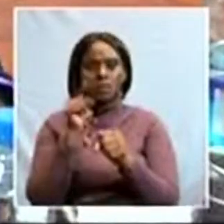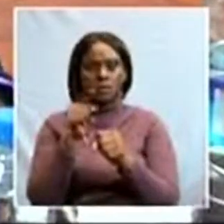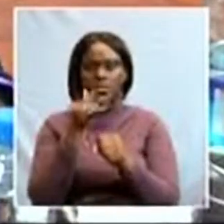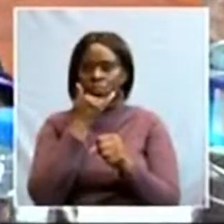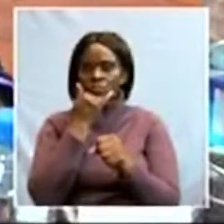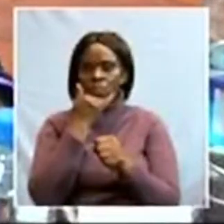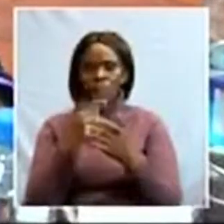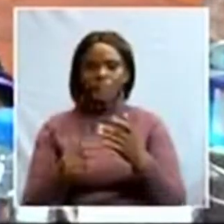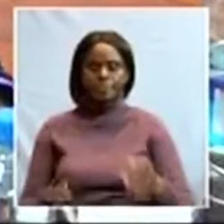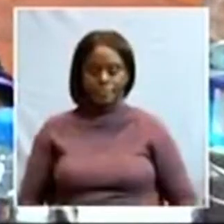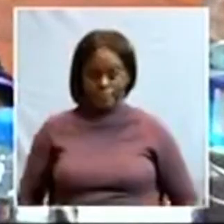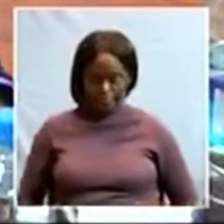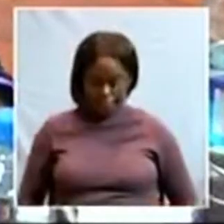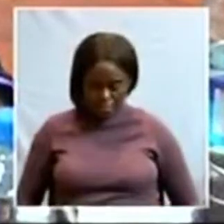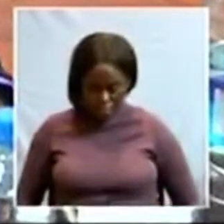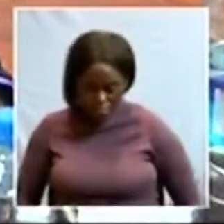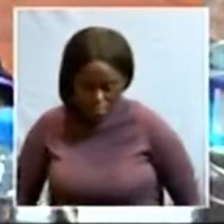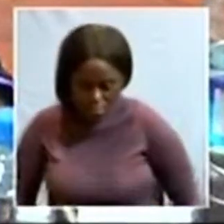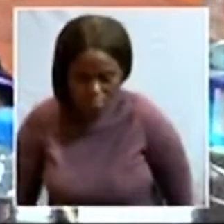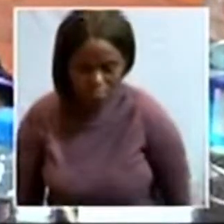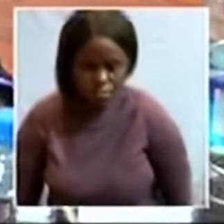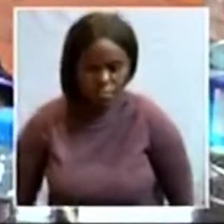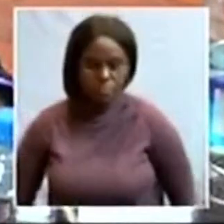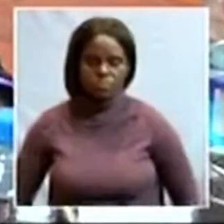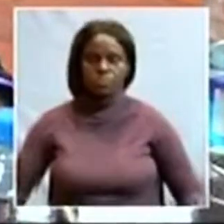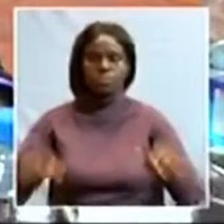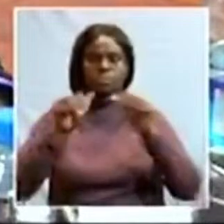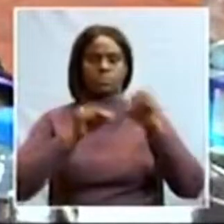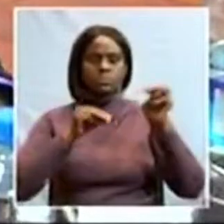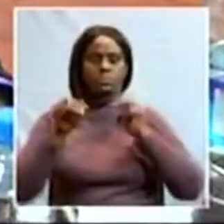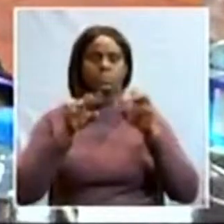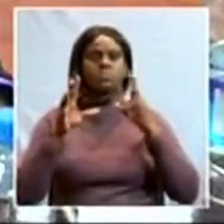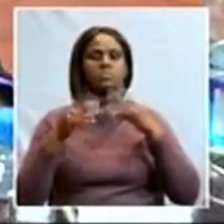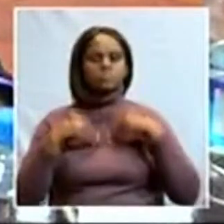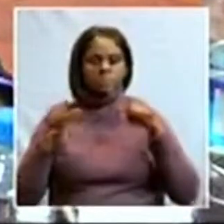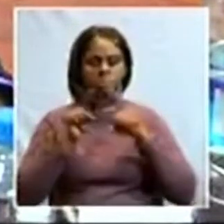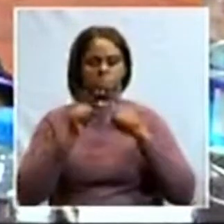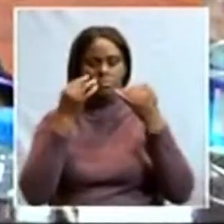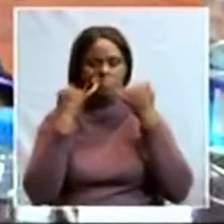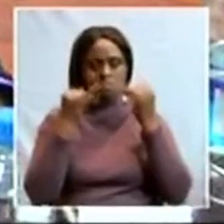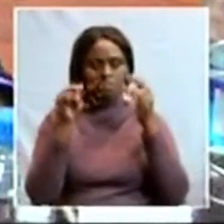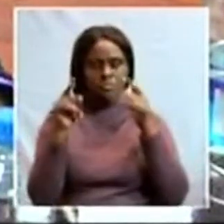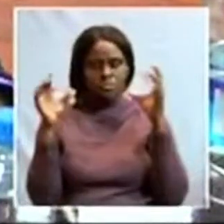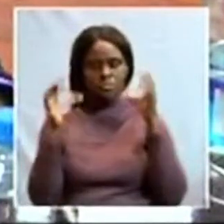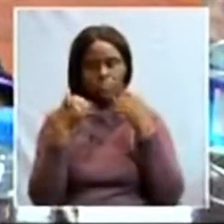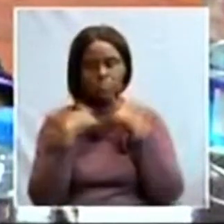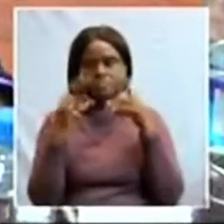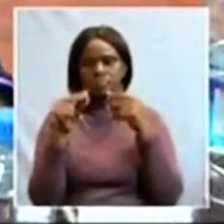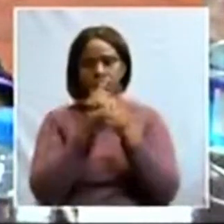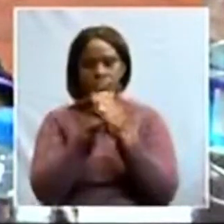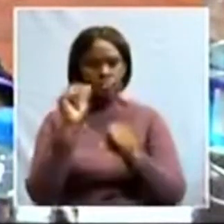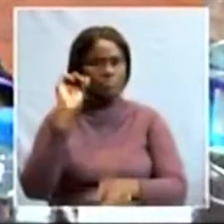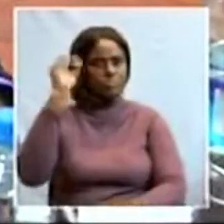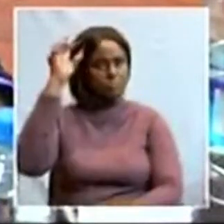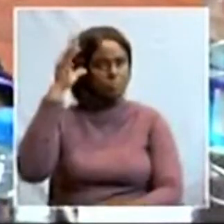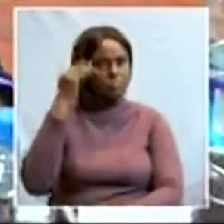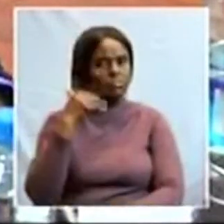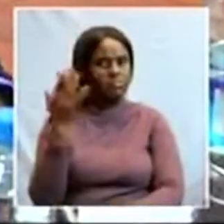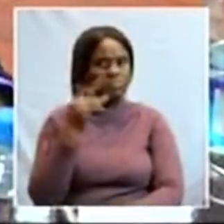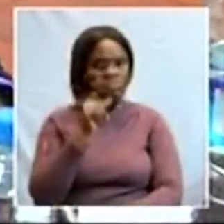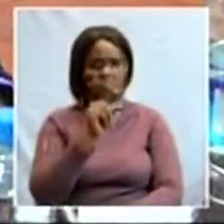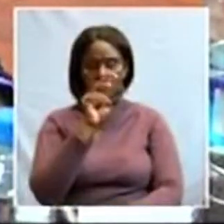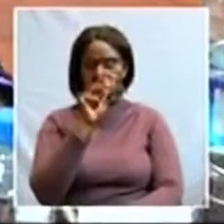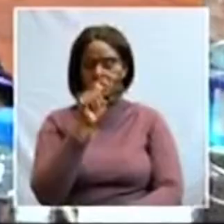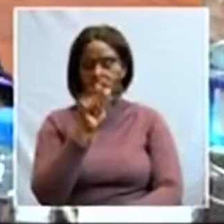query: management acknowledges the auditor's finding and wishes to state that the council had no rescue ambulances,